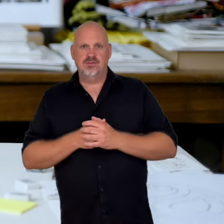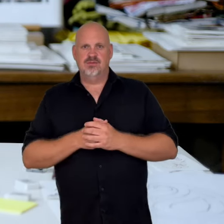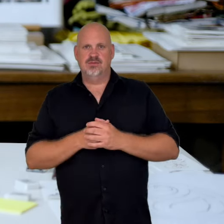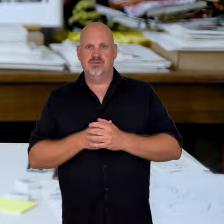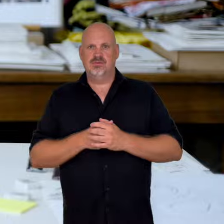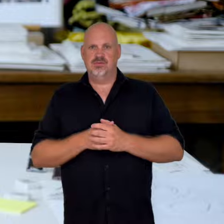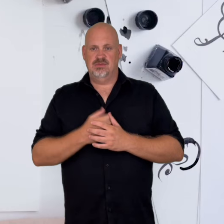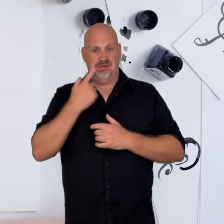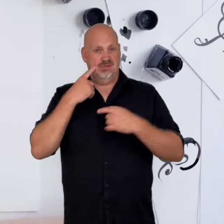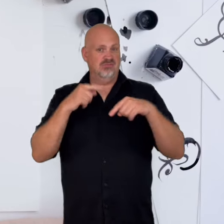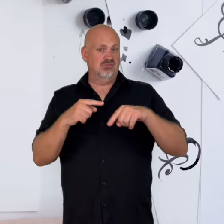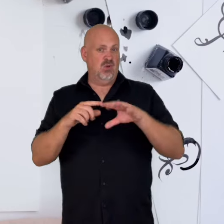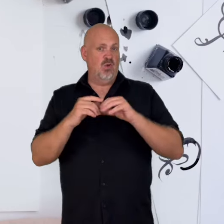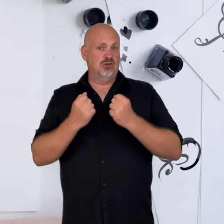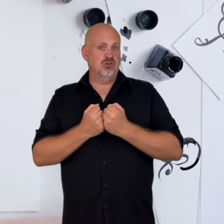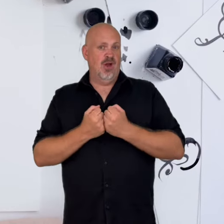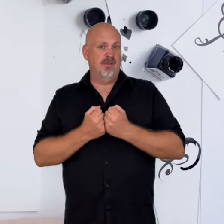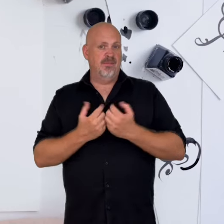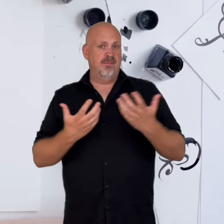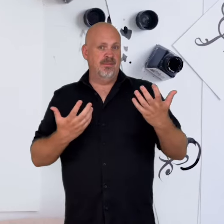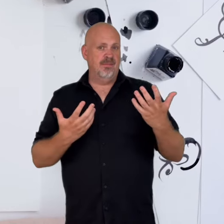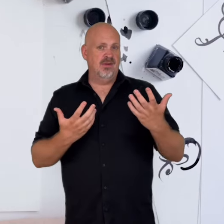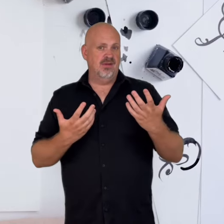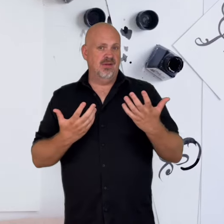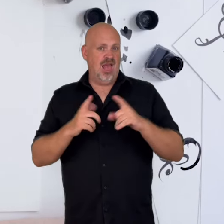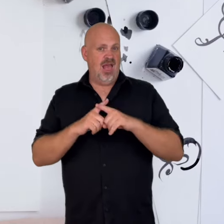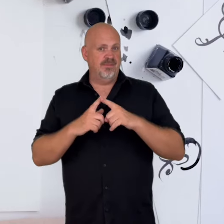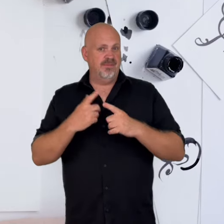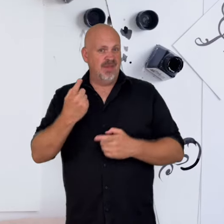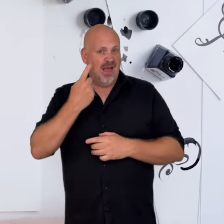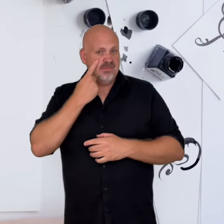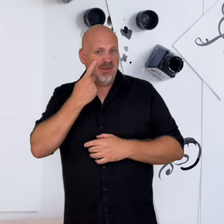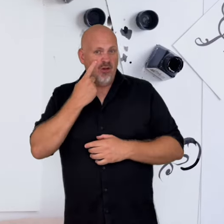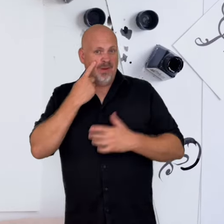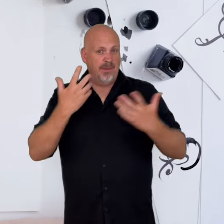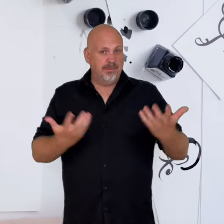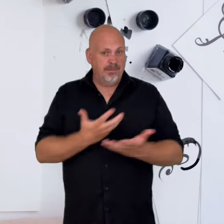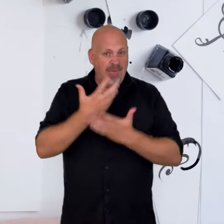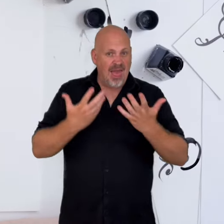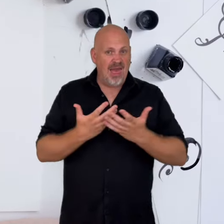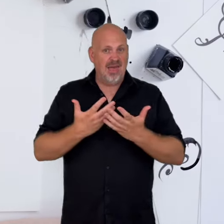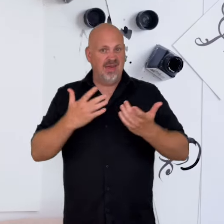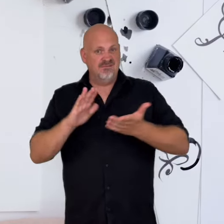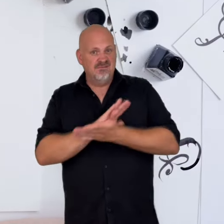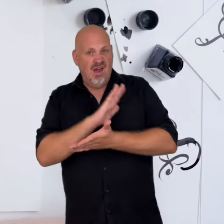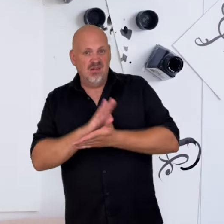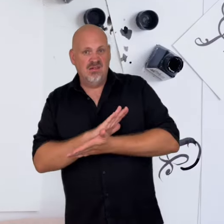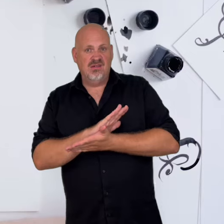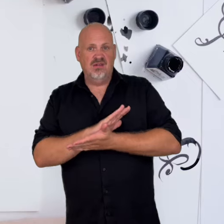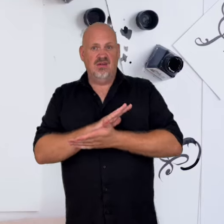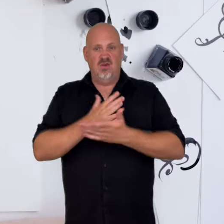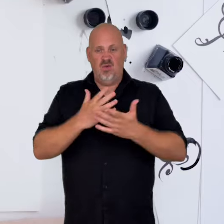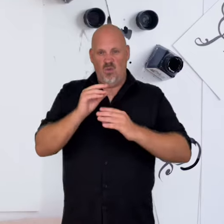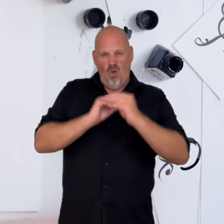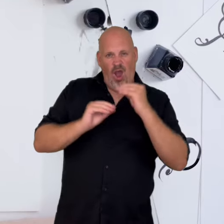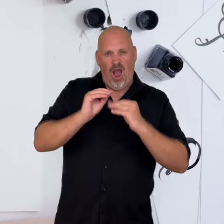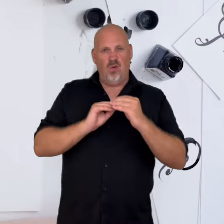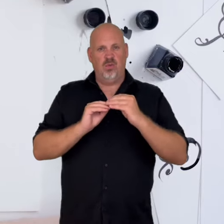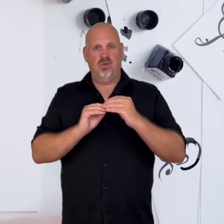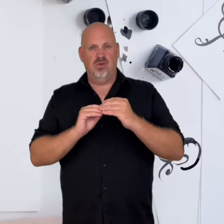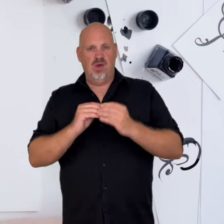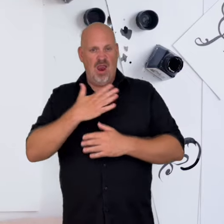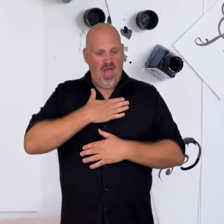You don't need to do all of them because I think that helps you free up some space for future colours, but also